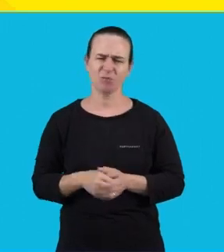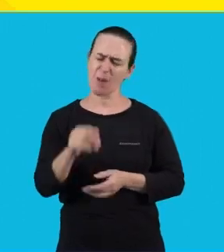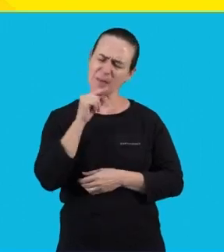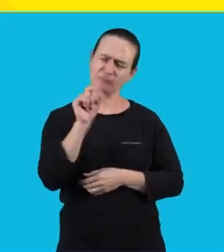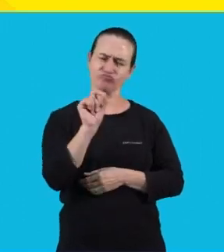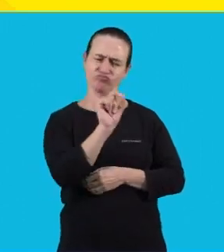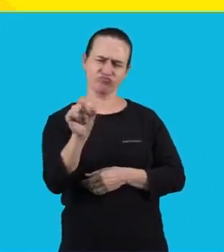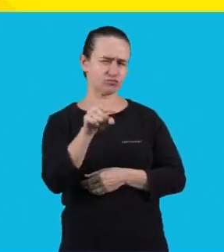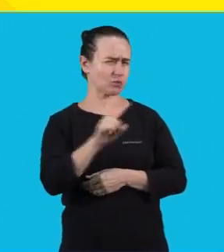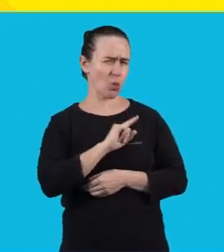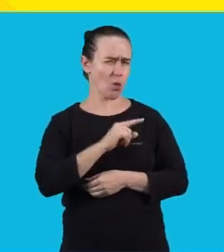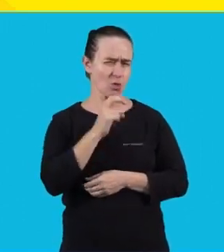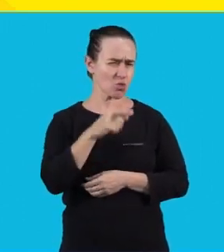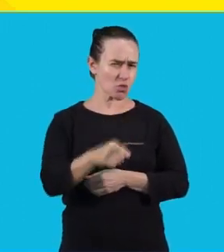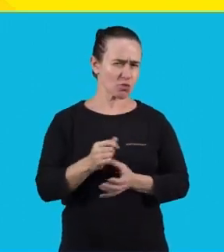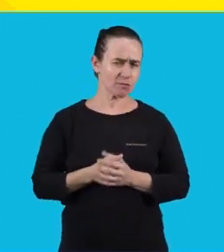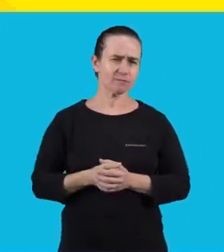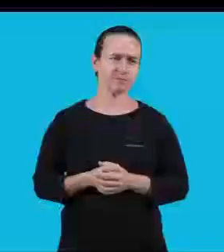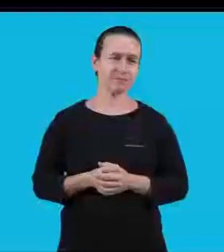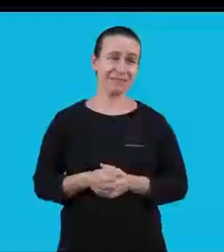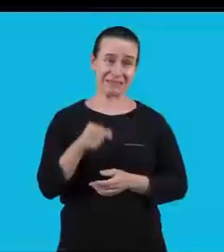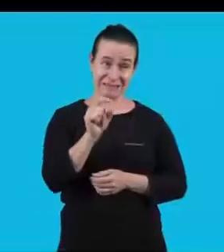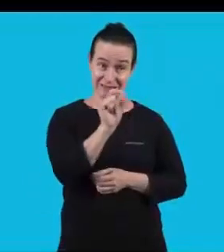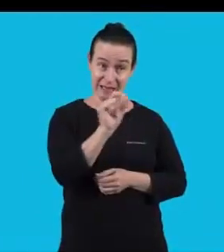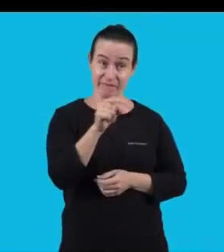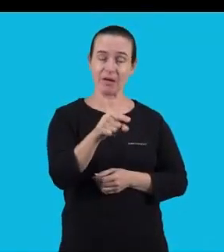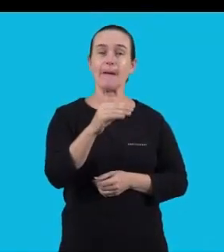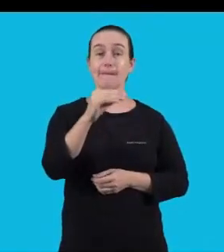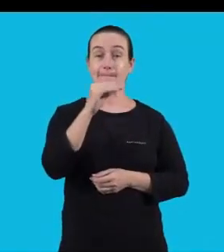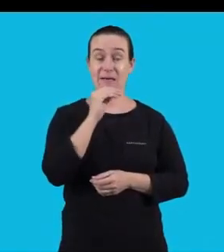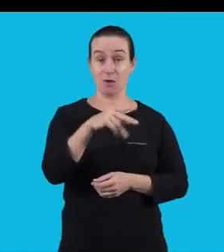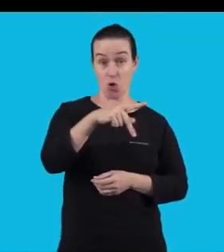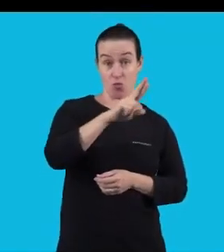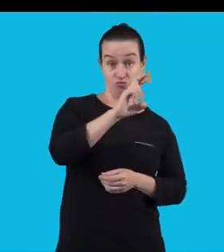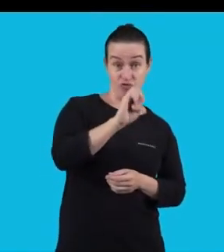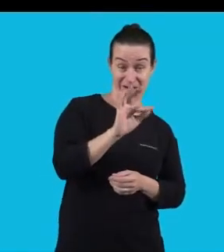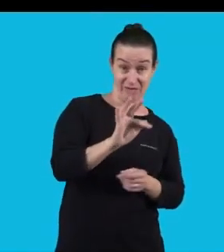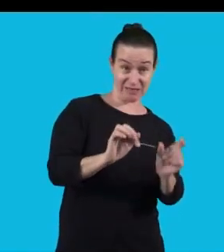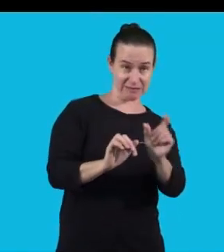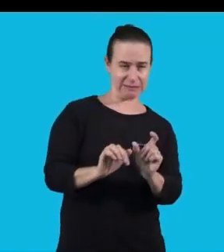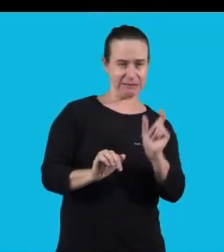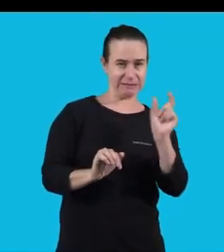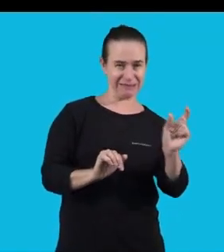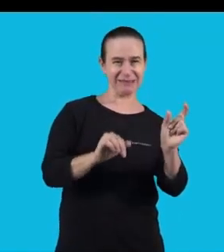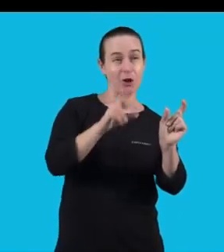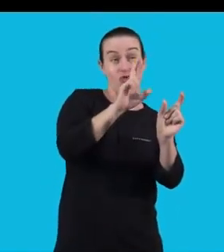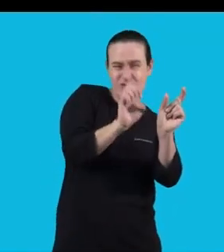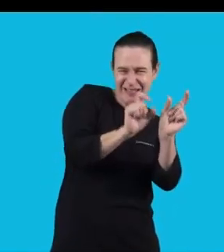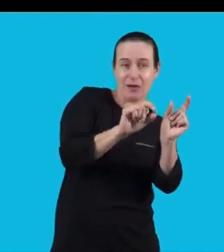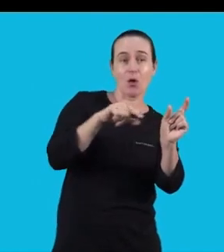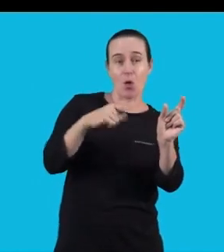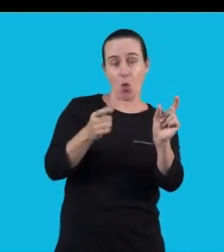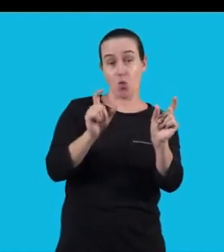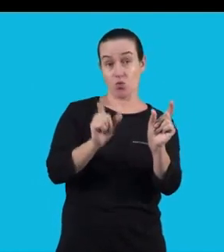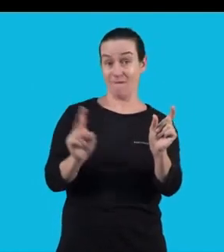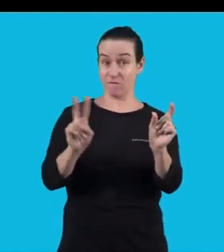and the hyphen's use, and you remember very simply that hyphens join prefixes to the verb, or they separate